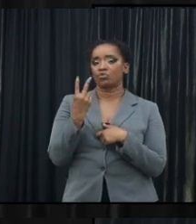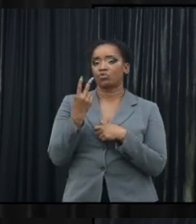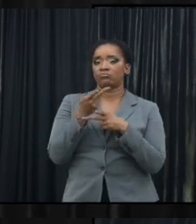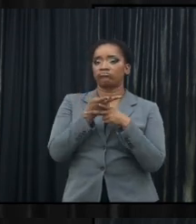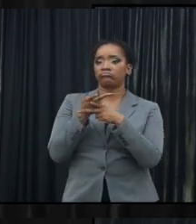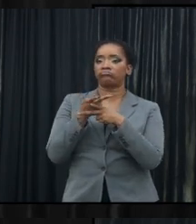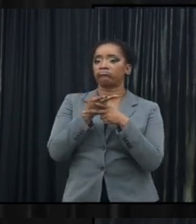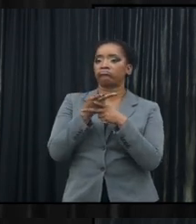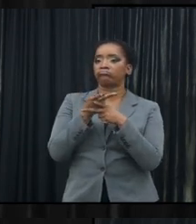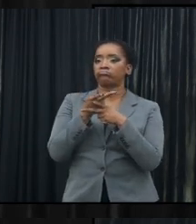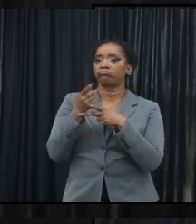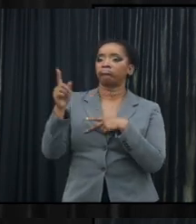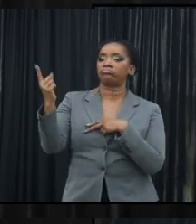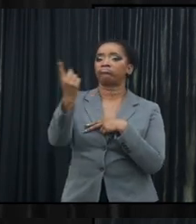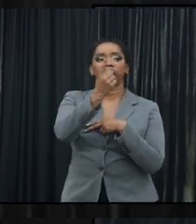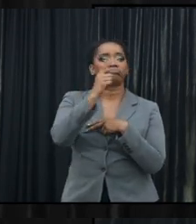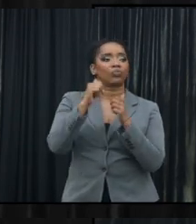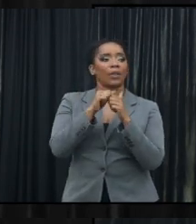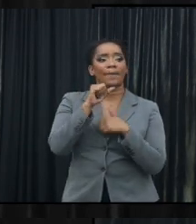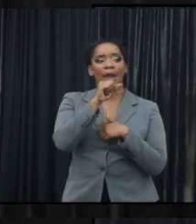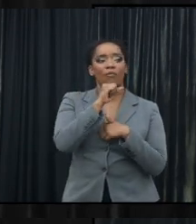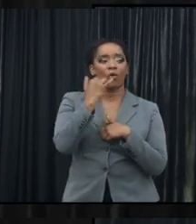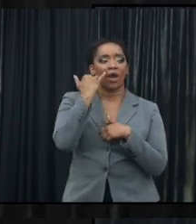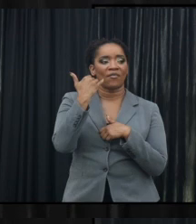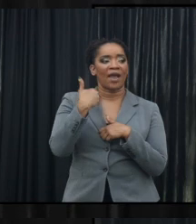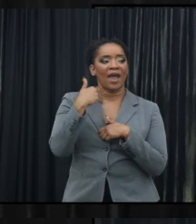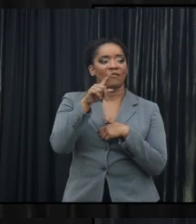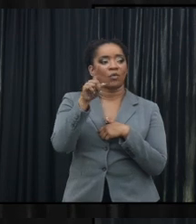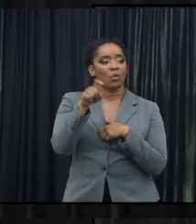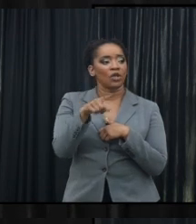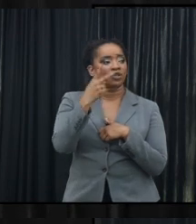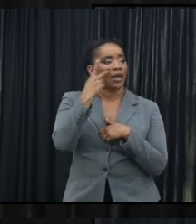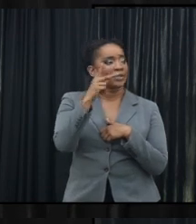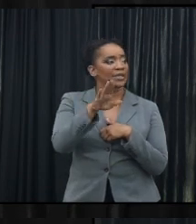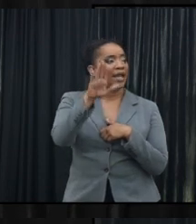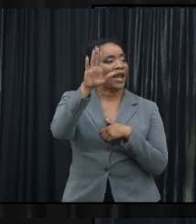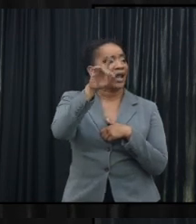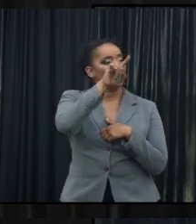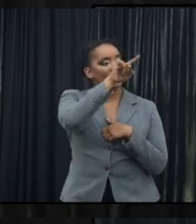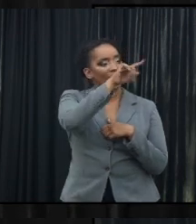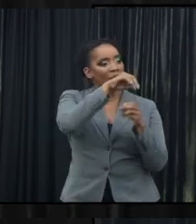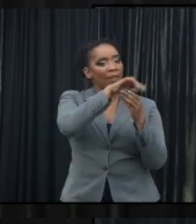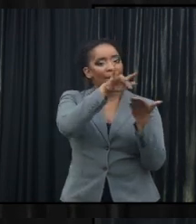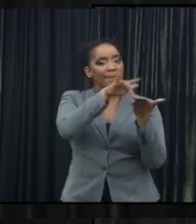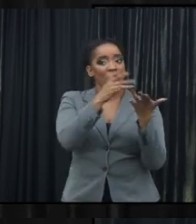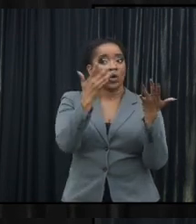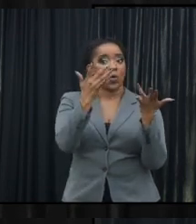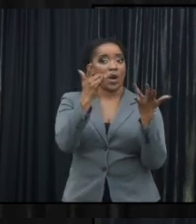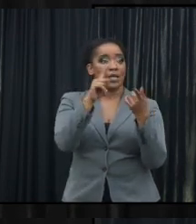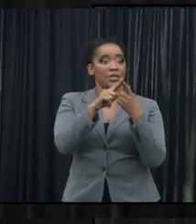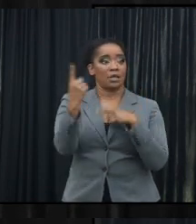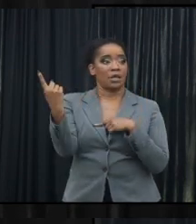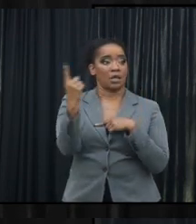So if you have a question, we have Caitlin and Amanda, and I see a hand over here in the middle. Wait till the microphone gets to you,